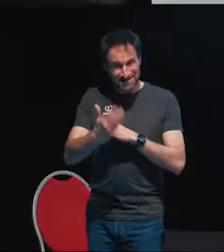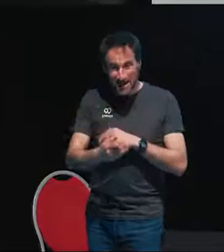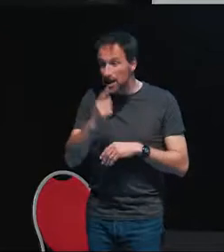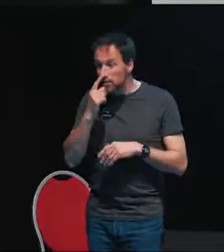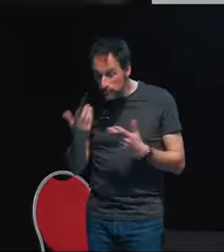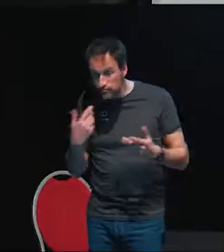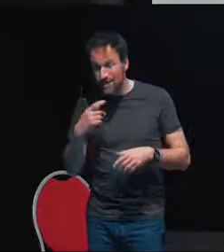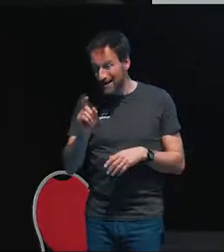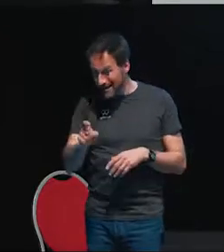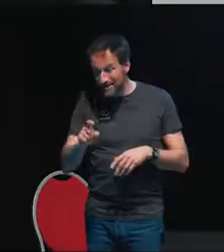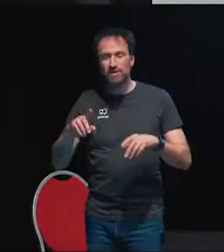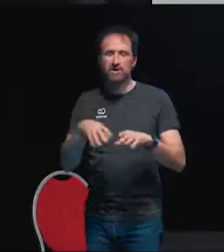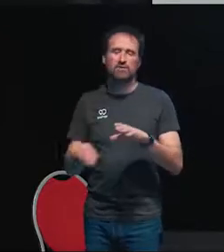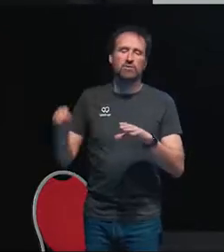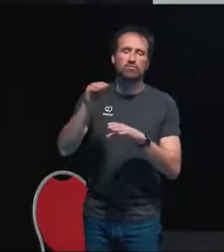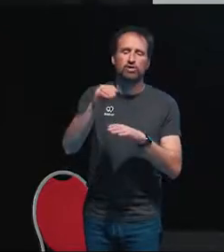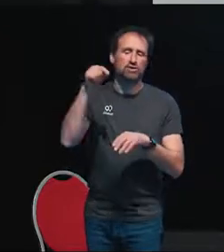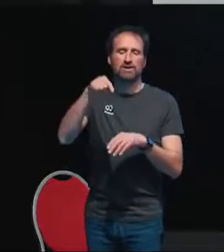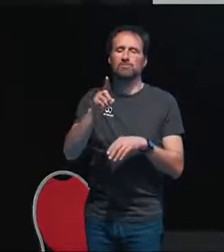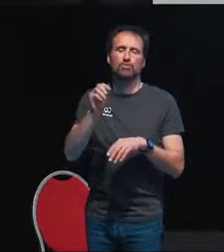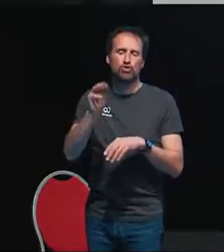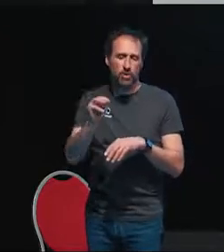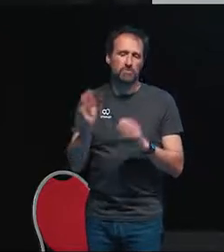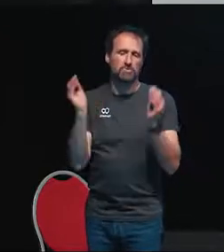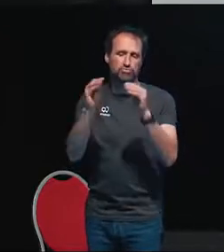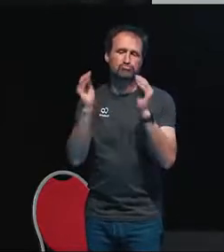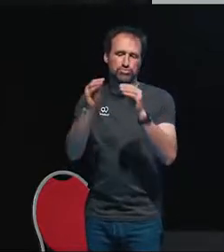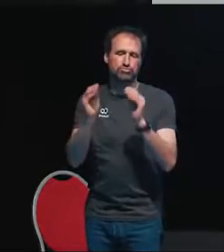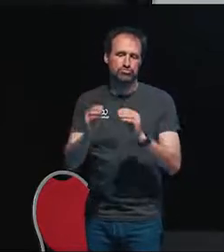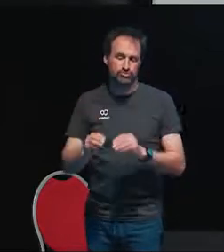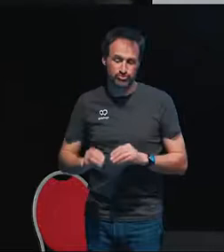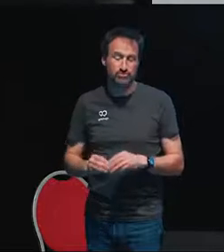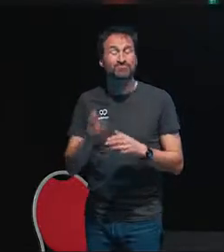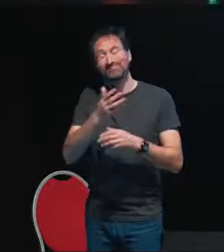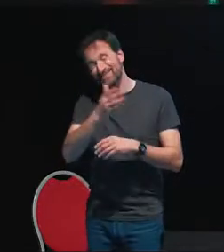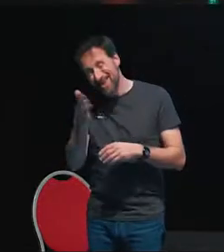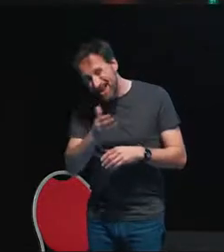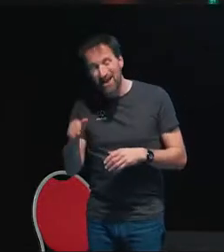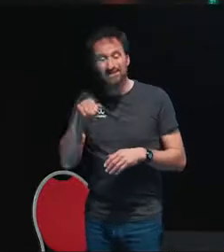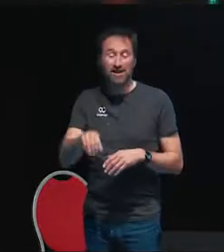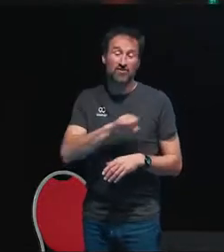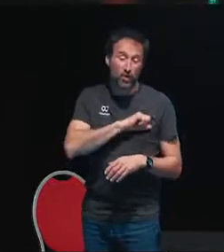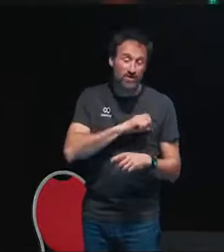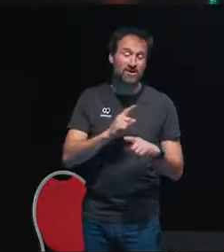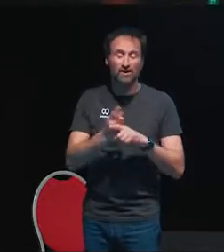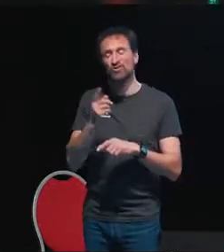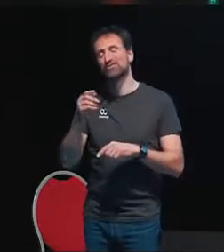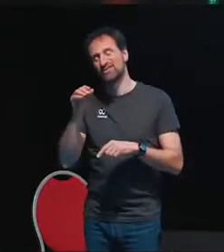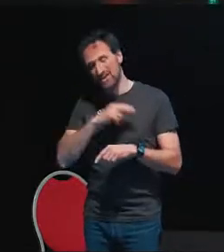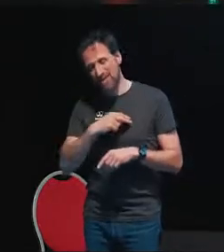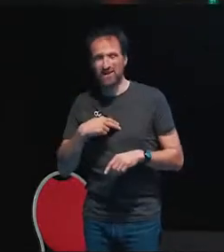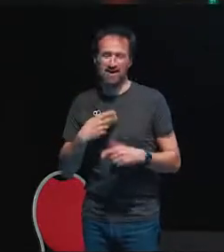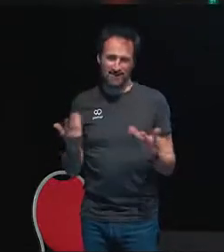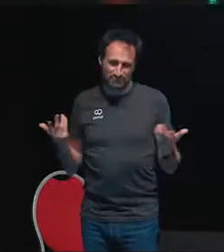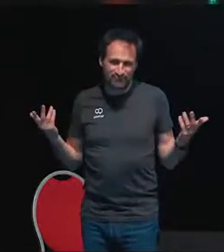all of these different kinds of approaches have their own benefits and their own drawbacks I don't have time to go into all of them and